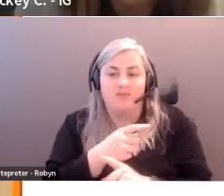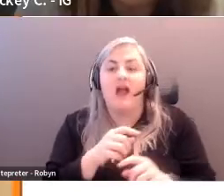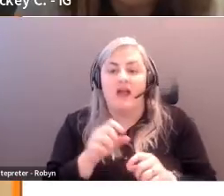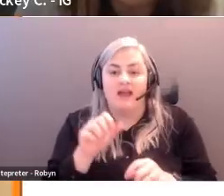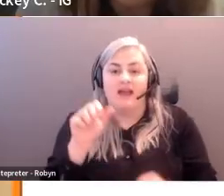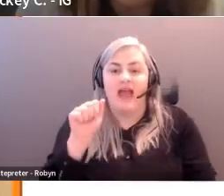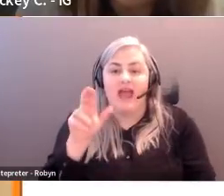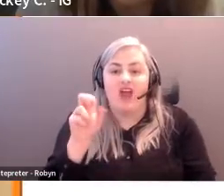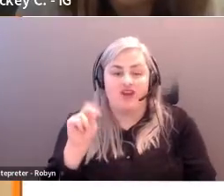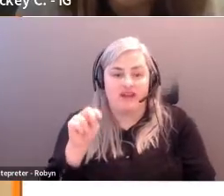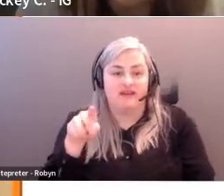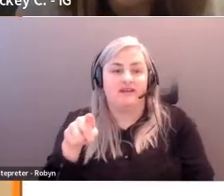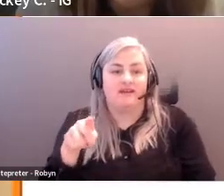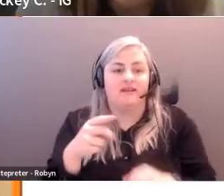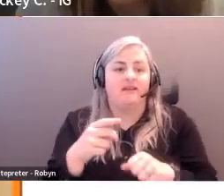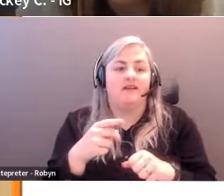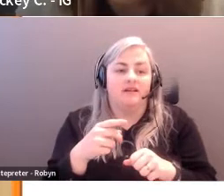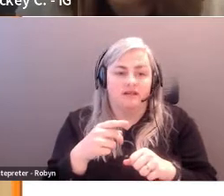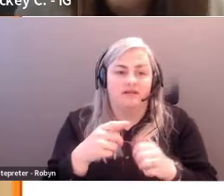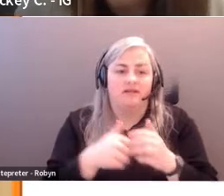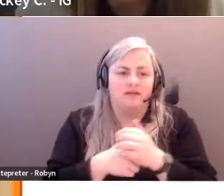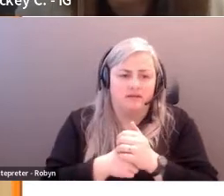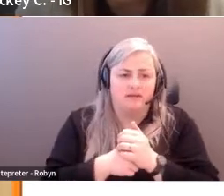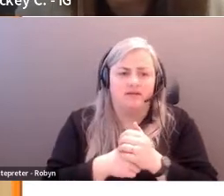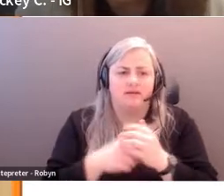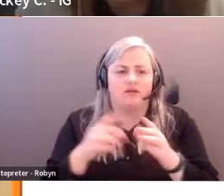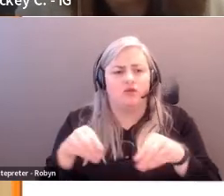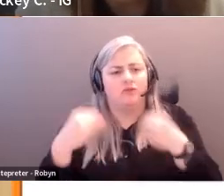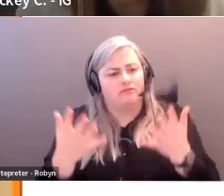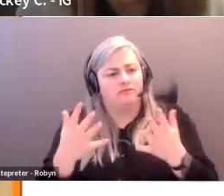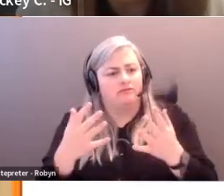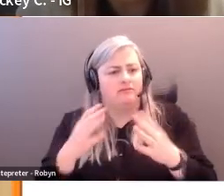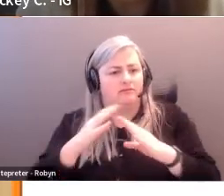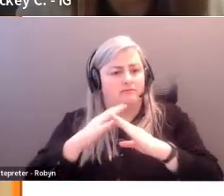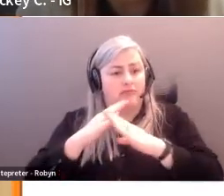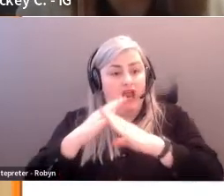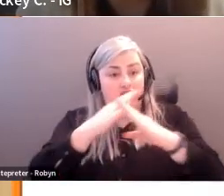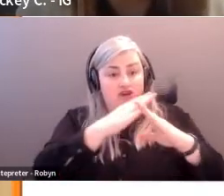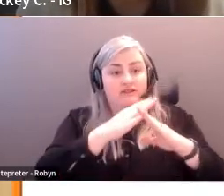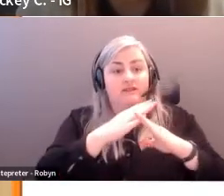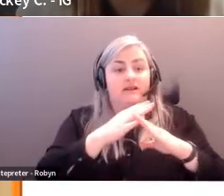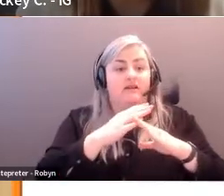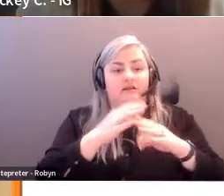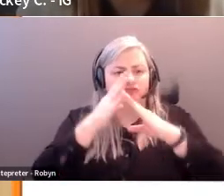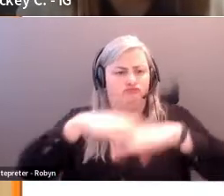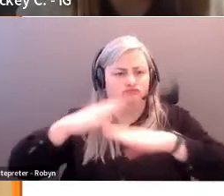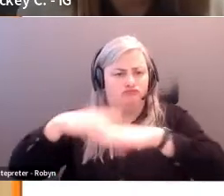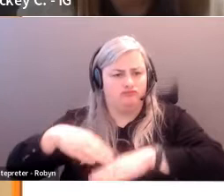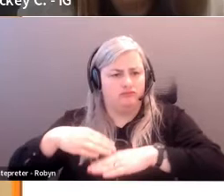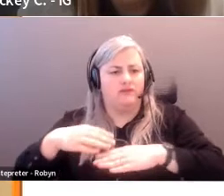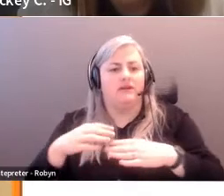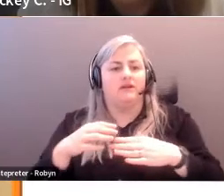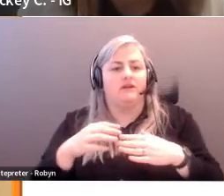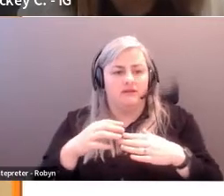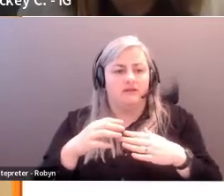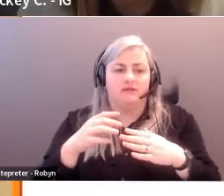Erin uses science to reveal the barriers and enablers of healthy and productive workforces and inspires people to be the pillars of change within their